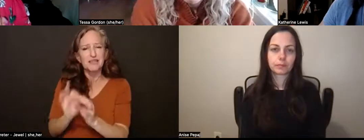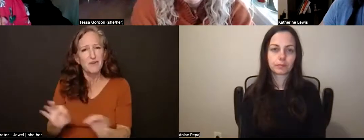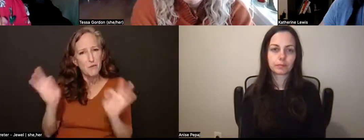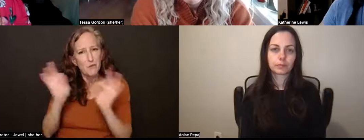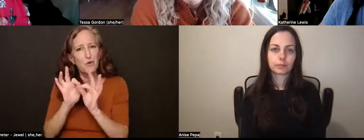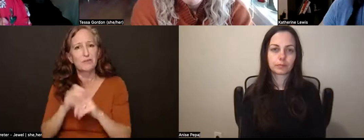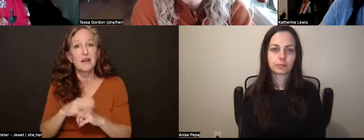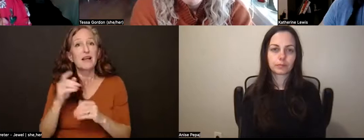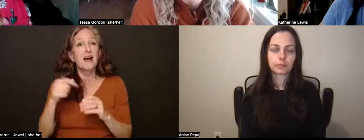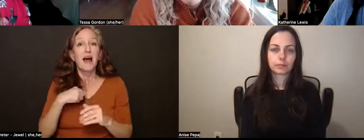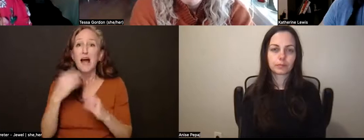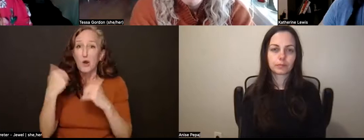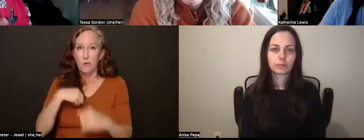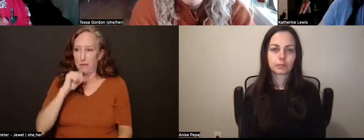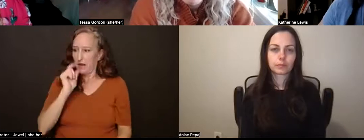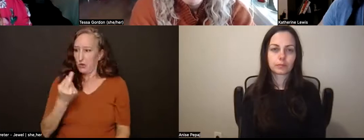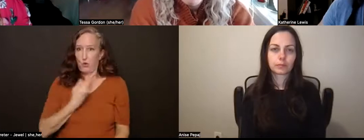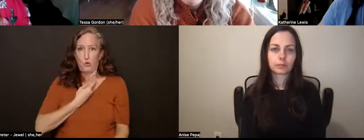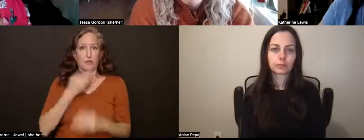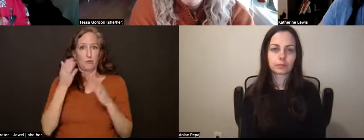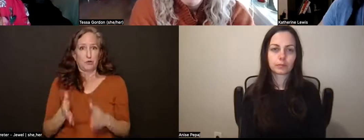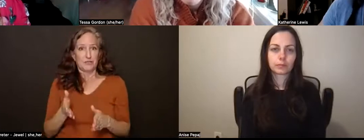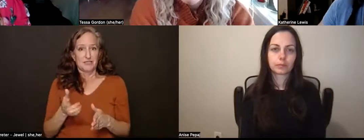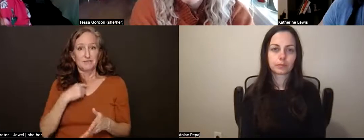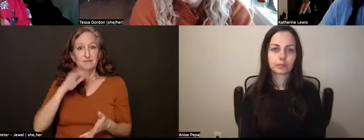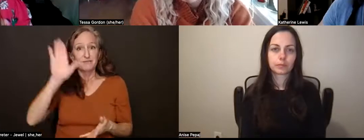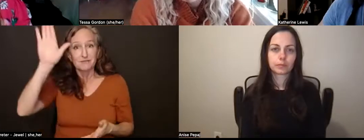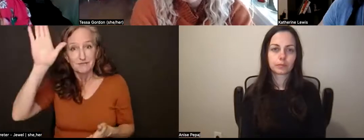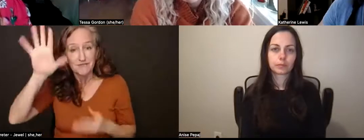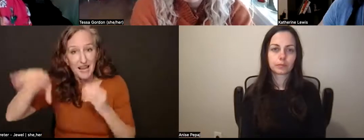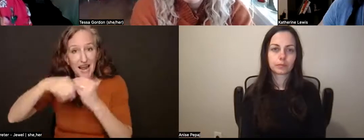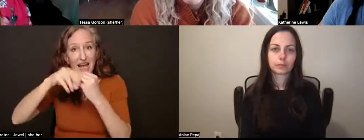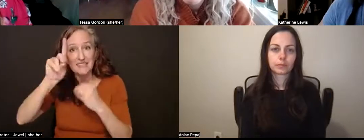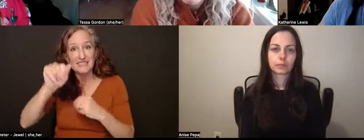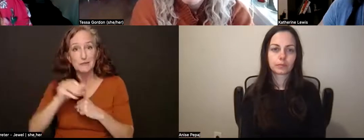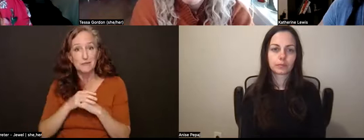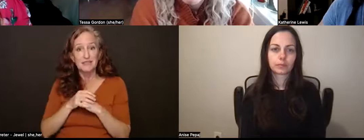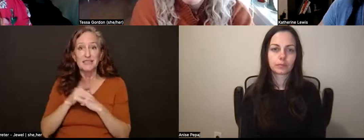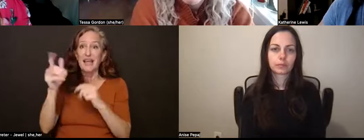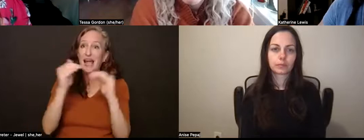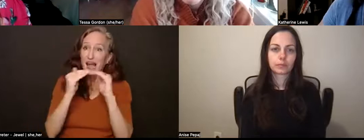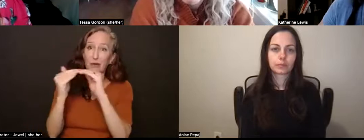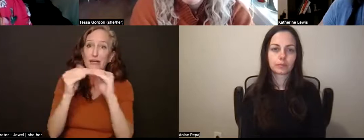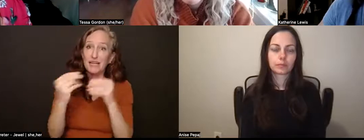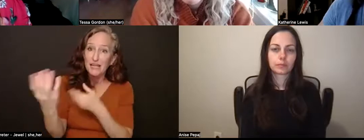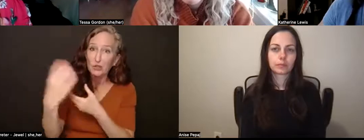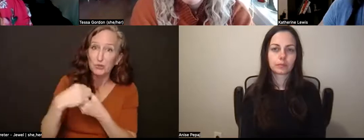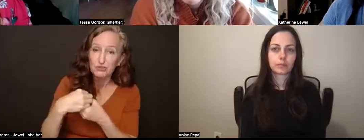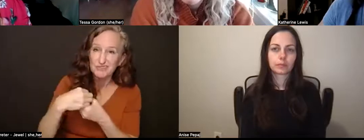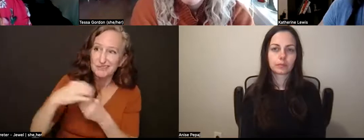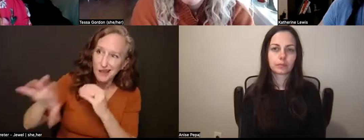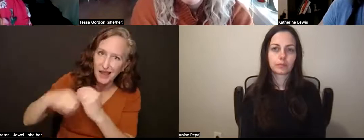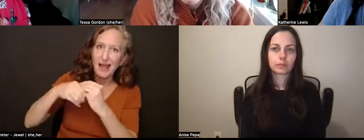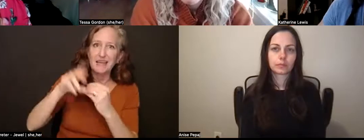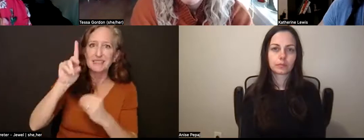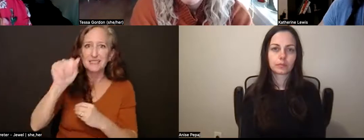not the only one in the boardroom saying, hey, we need to throw disability in that equity and inclusion effort we're doing. That's when